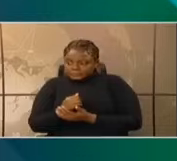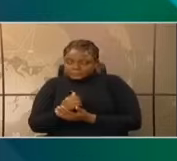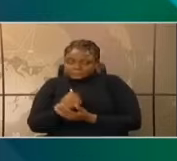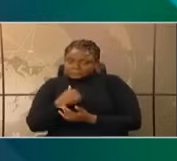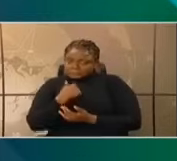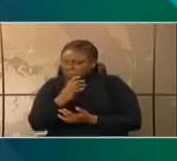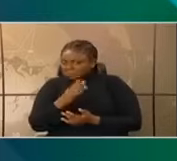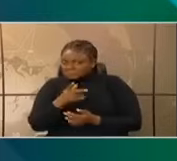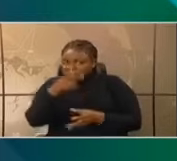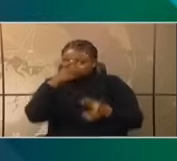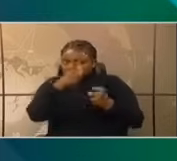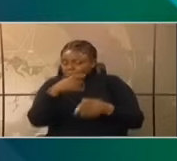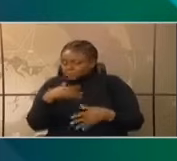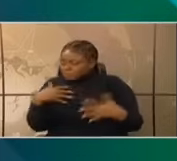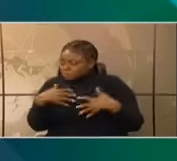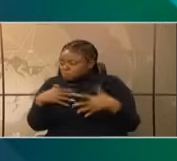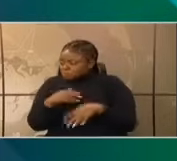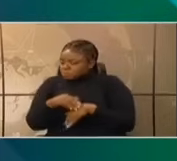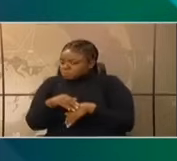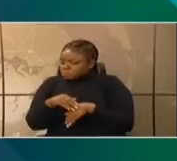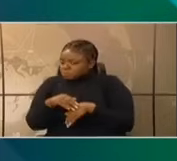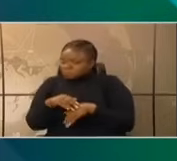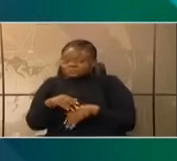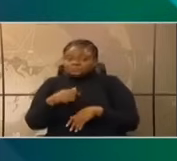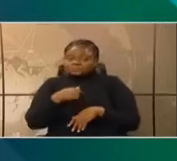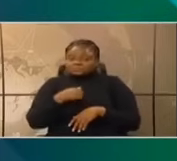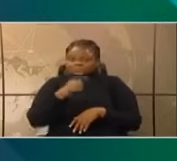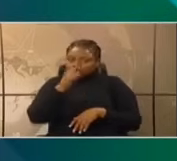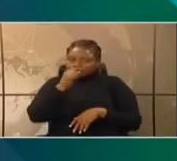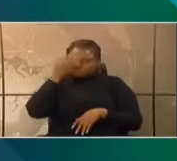ha. Me me kasa. Ojai.